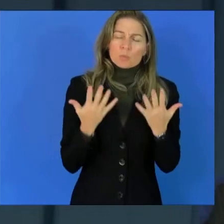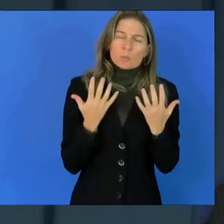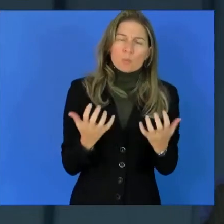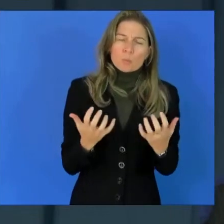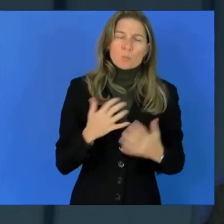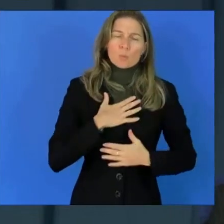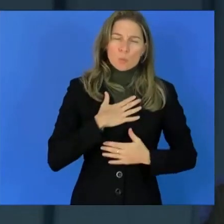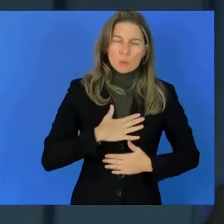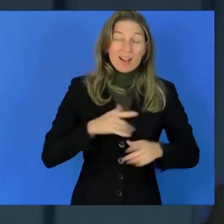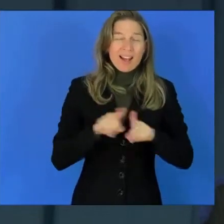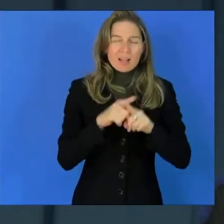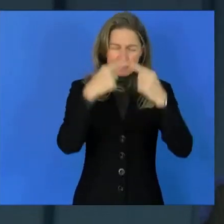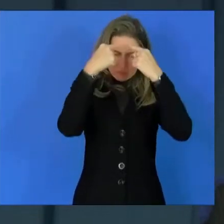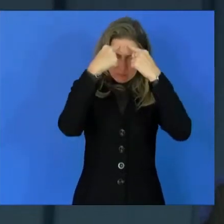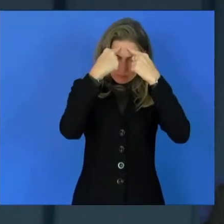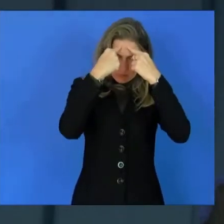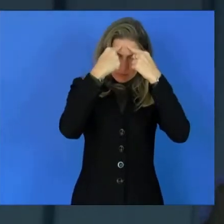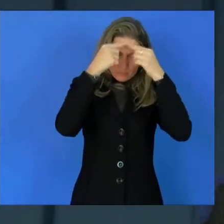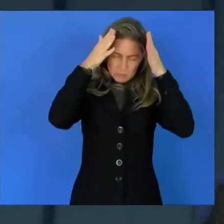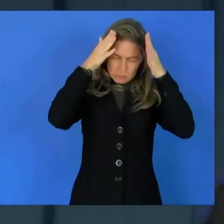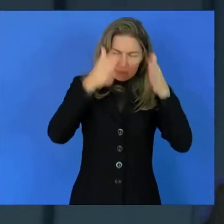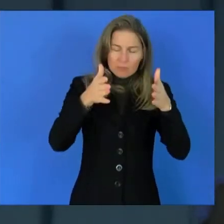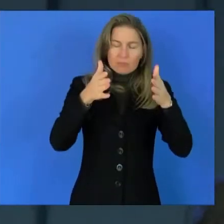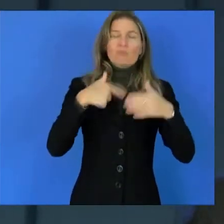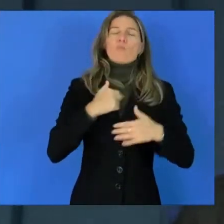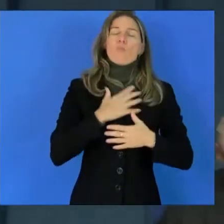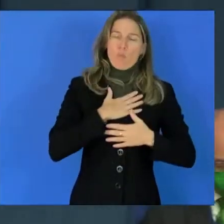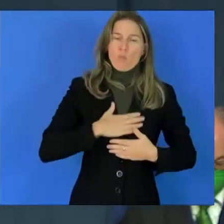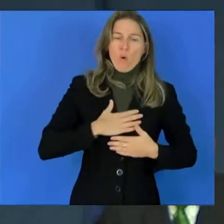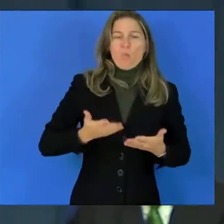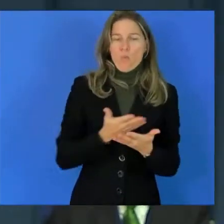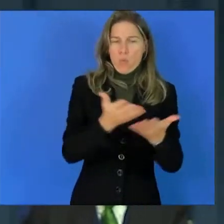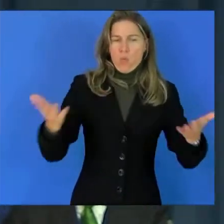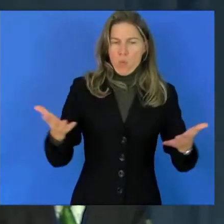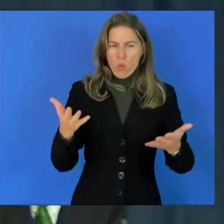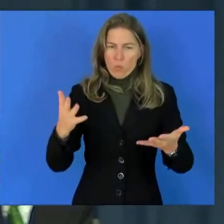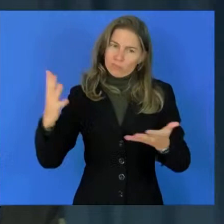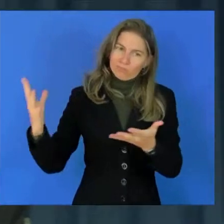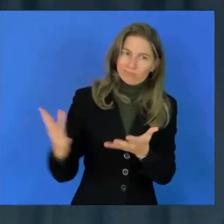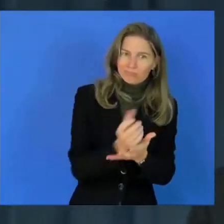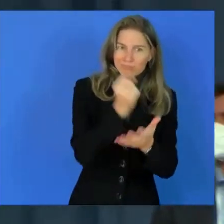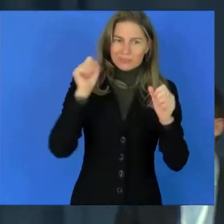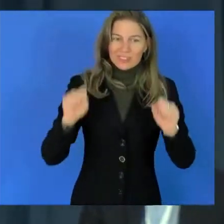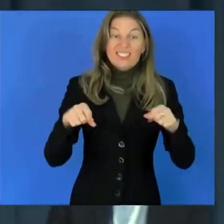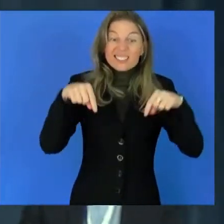everyone. And today, we open this conference of 3 days,